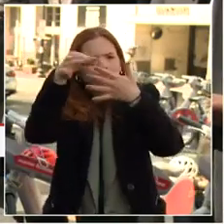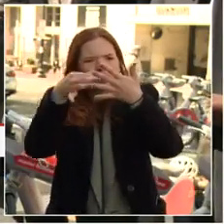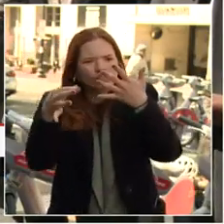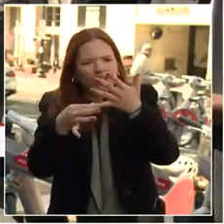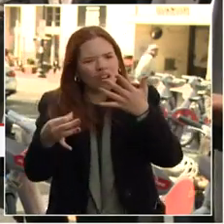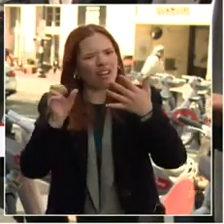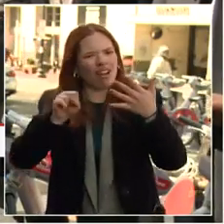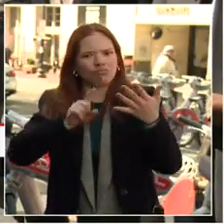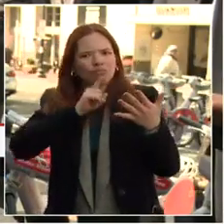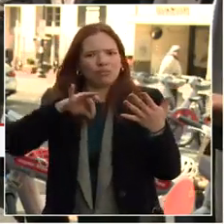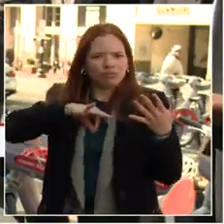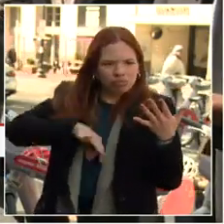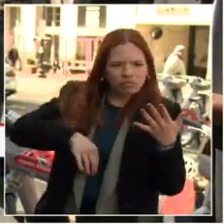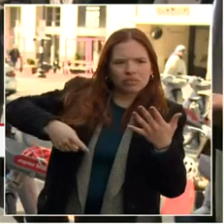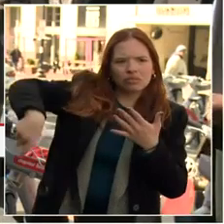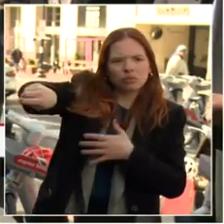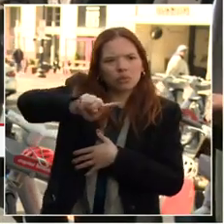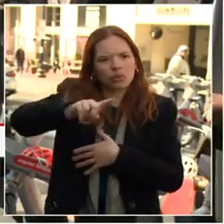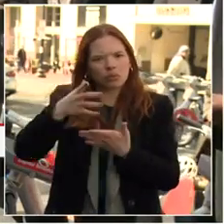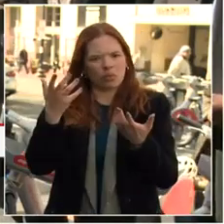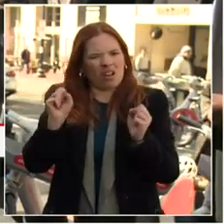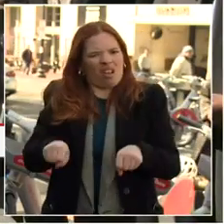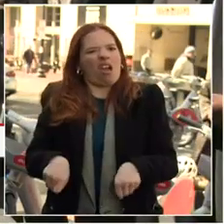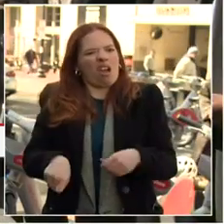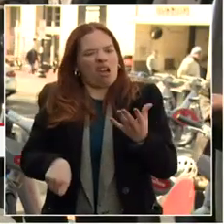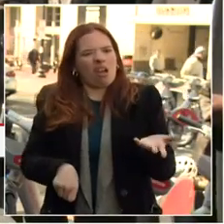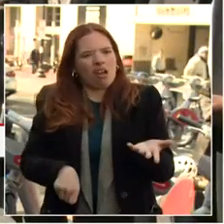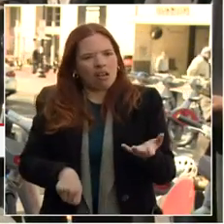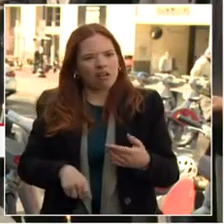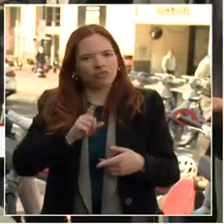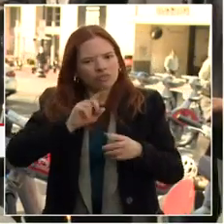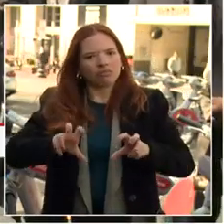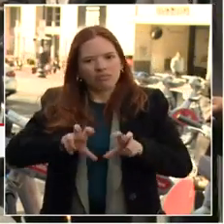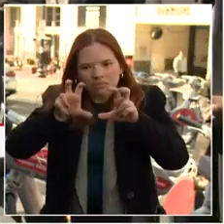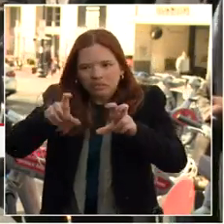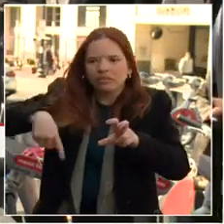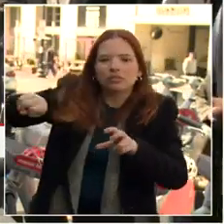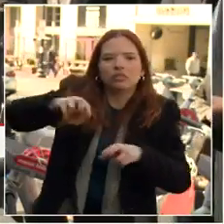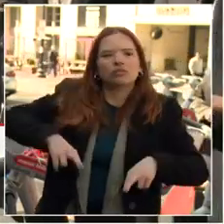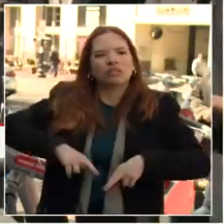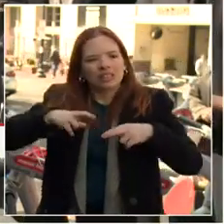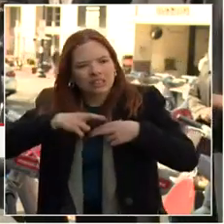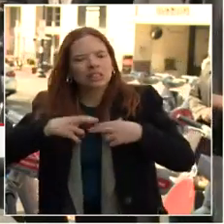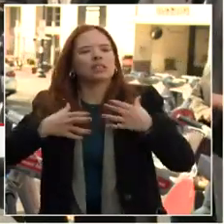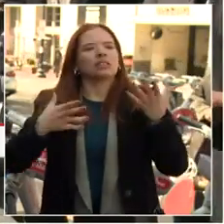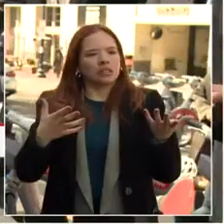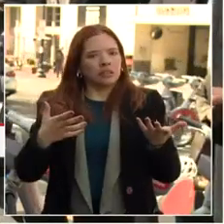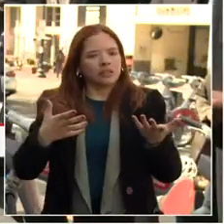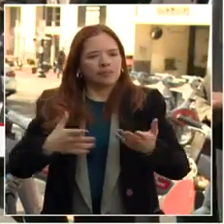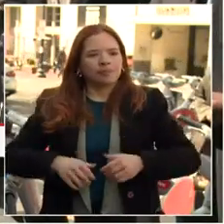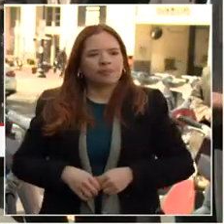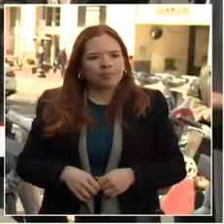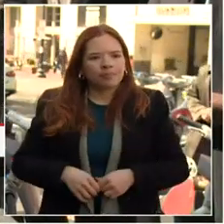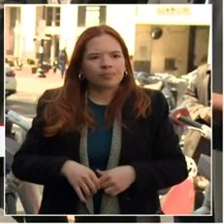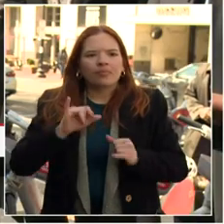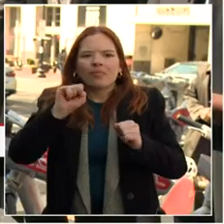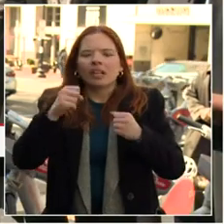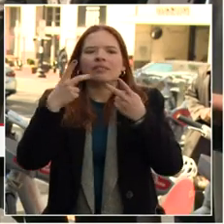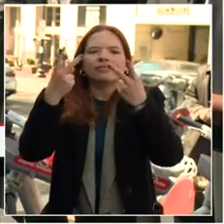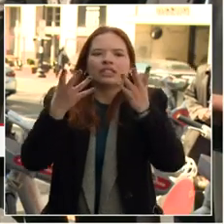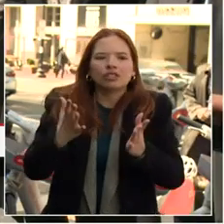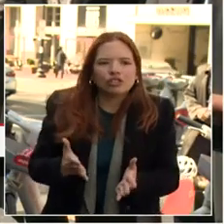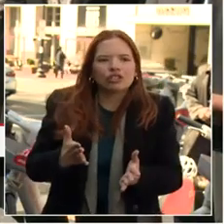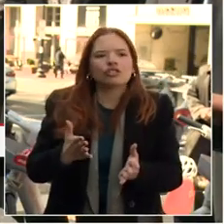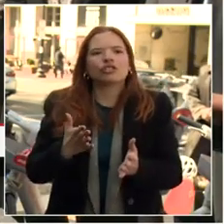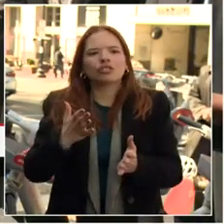us what's possible when we invest in our residents and in our businesses and our transportation to get around the city without needing a car for every single trip. So I